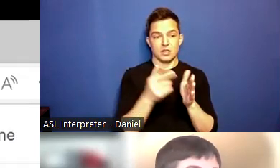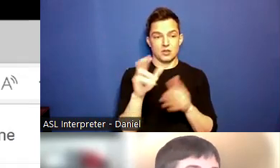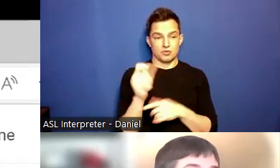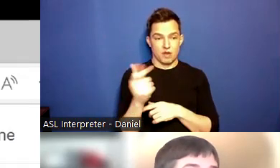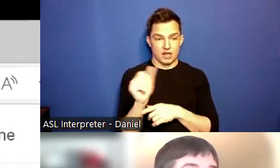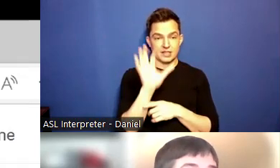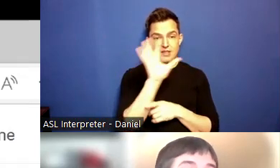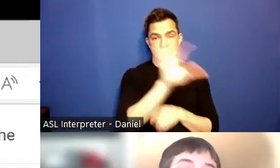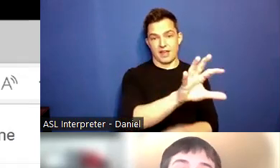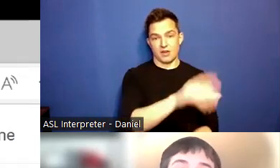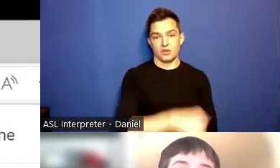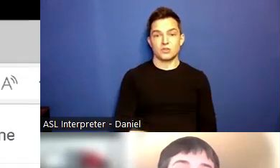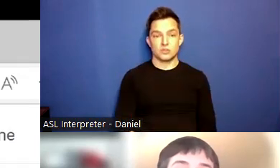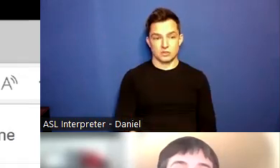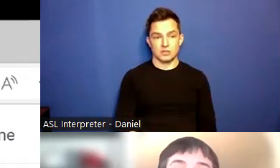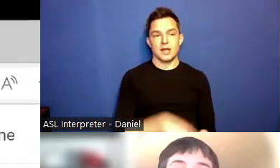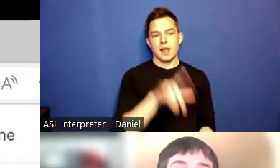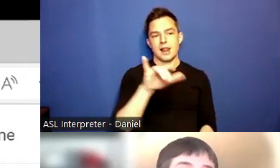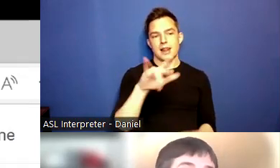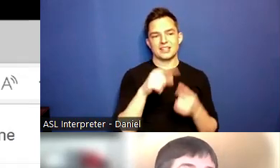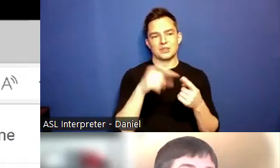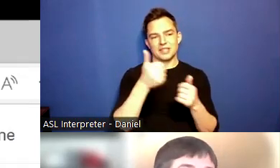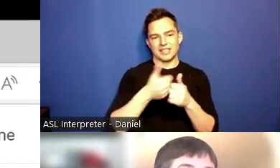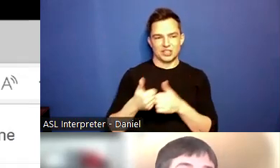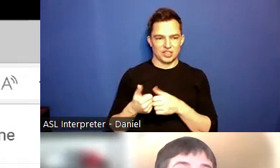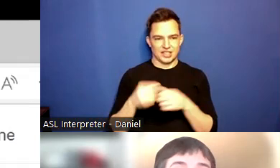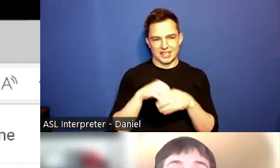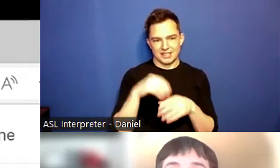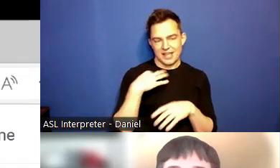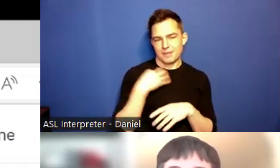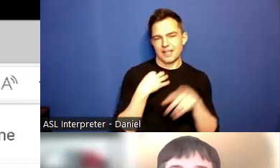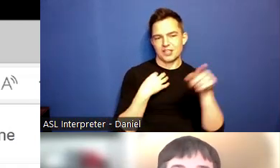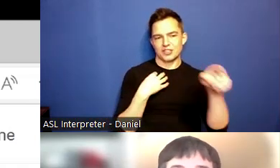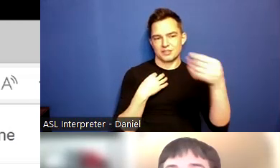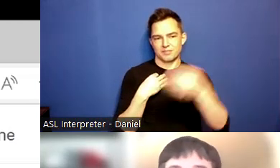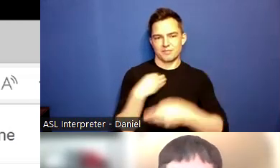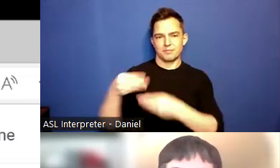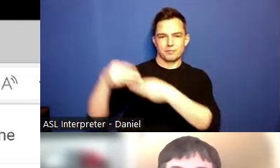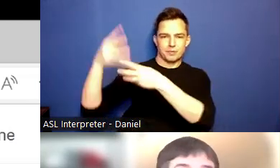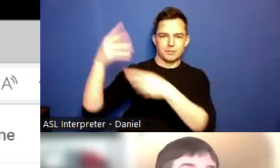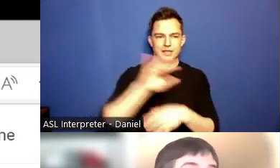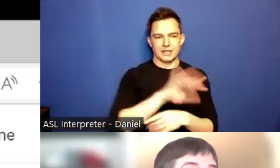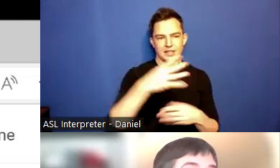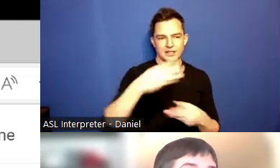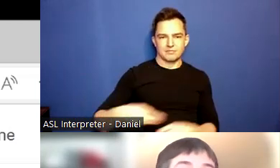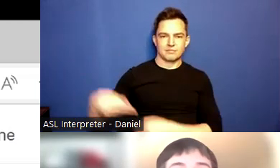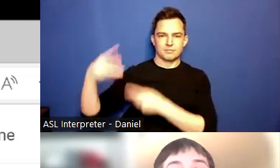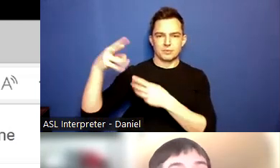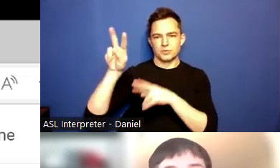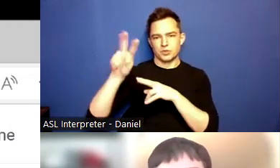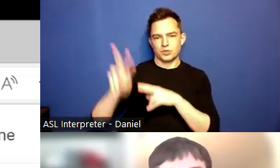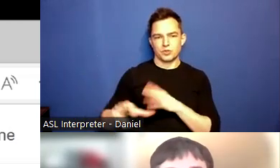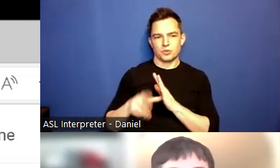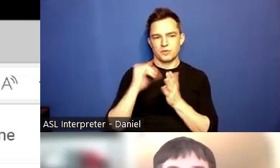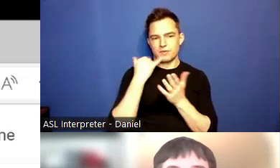here. There are links to each one right here in the application, and if you'd like to learn more, you can click through them. If you have